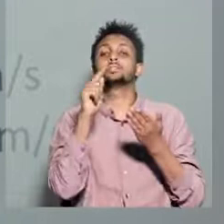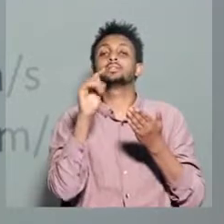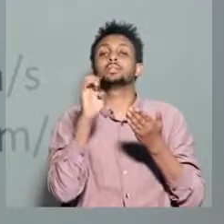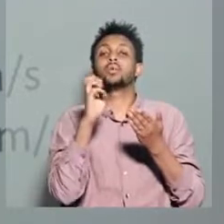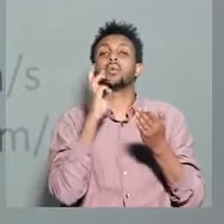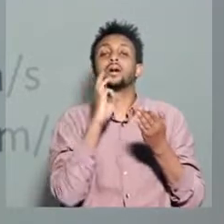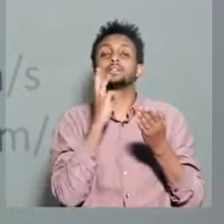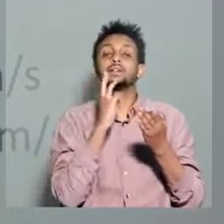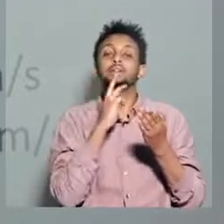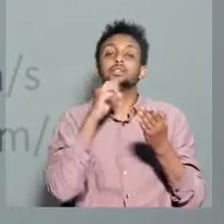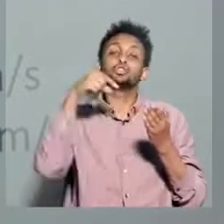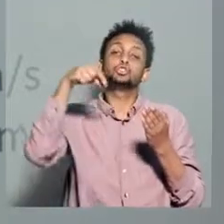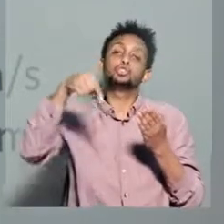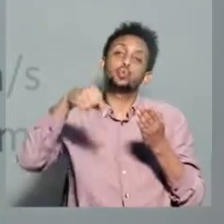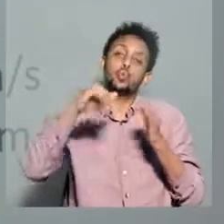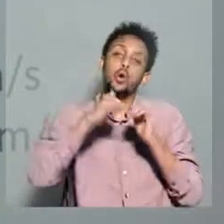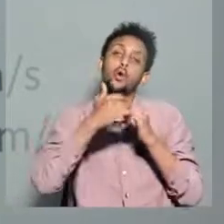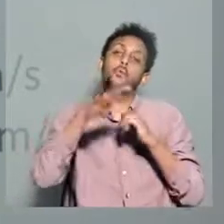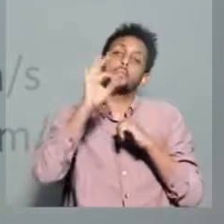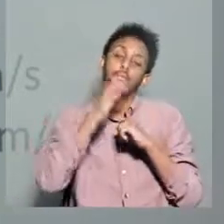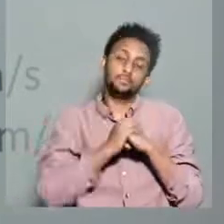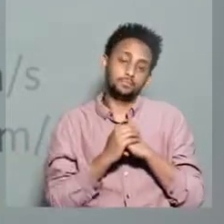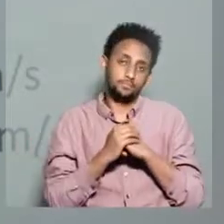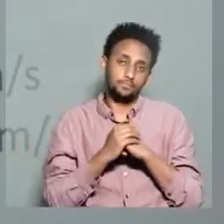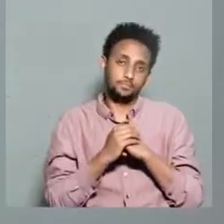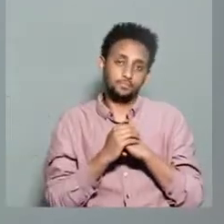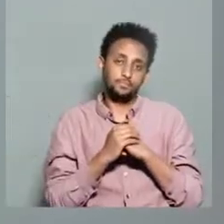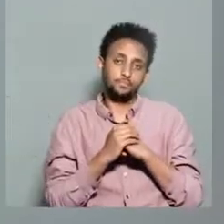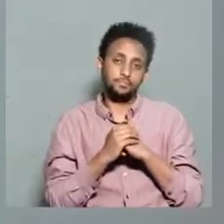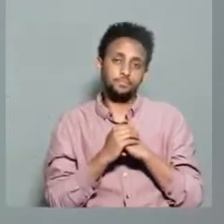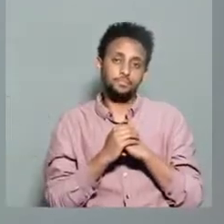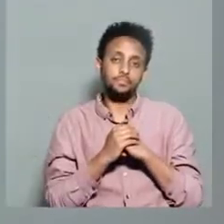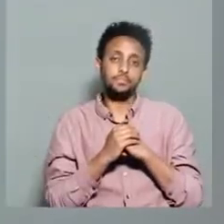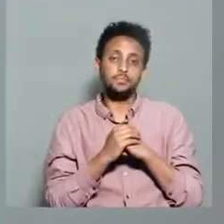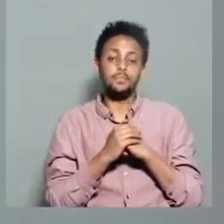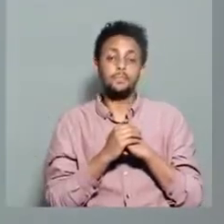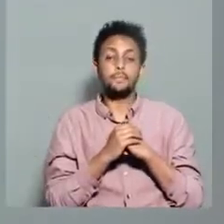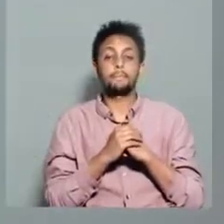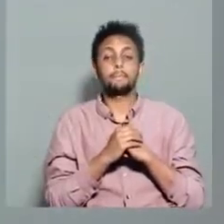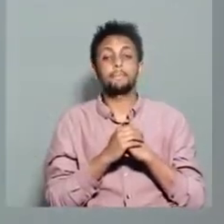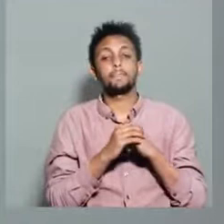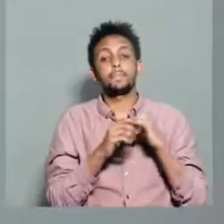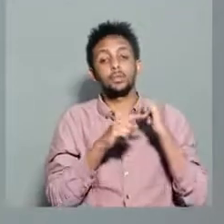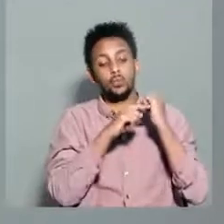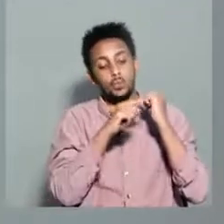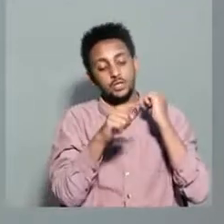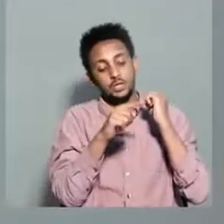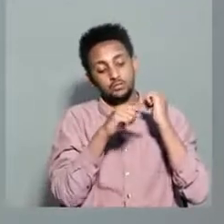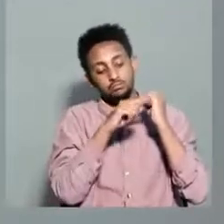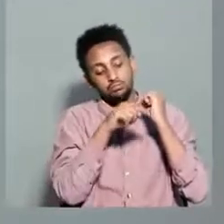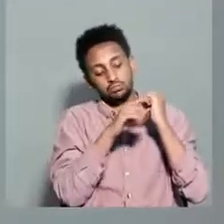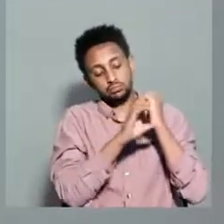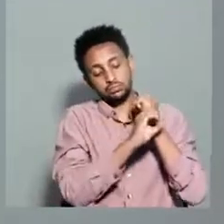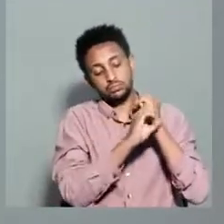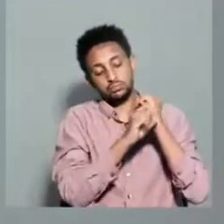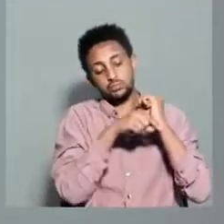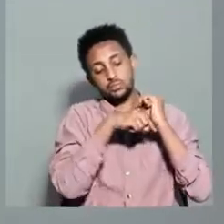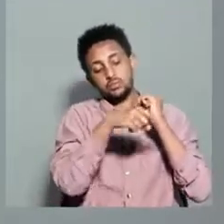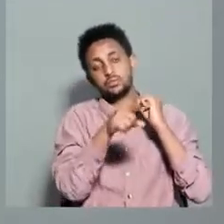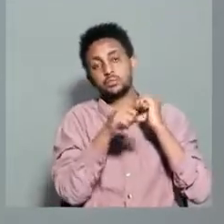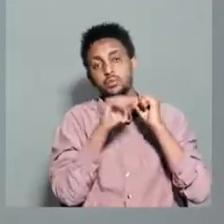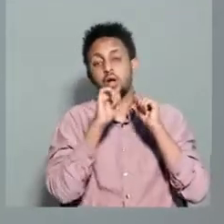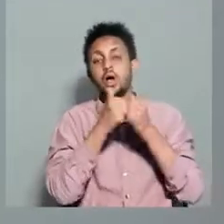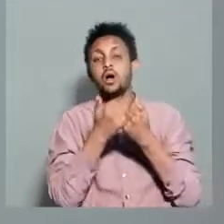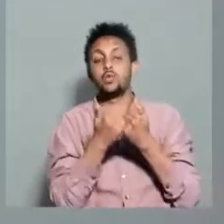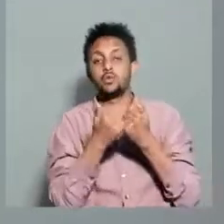water flows through the smaller pipe? This is a question. At what rate does the water flows through the smaller